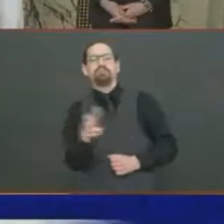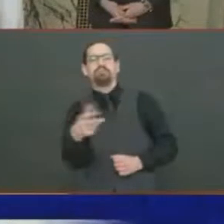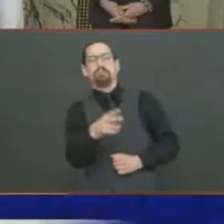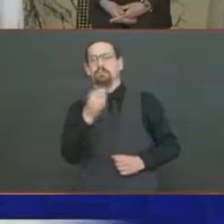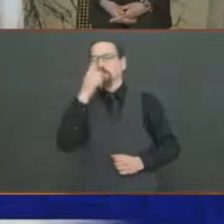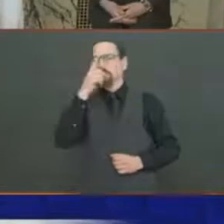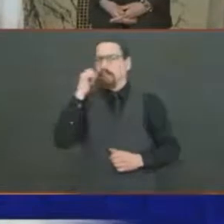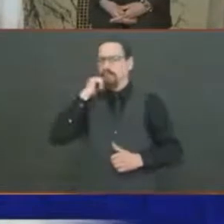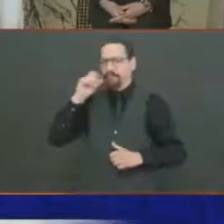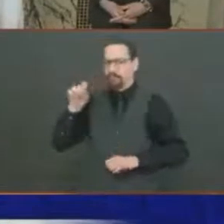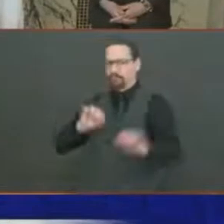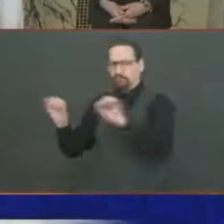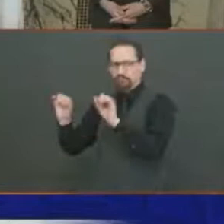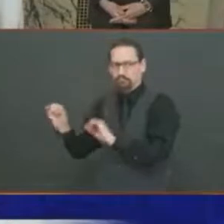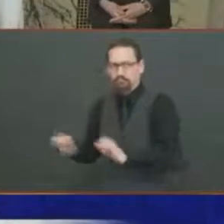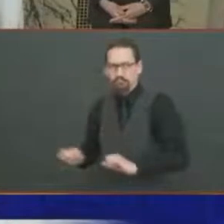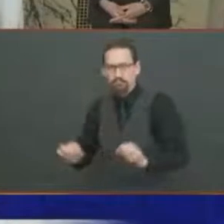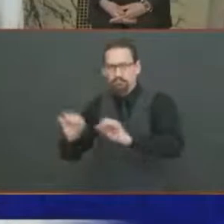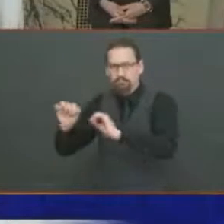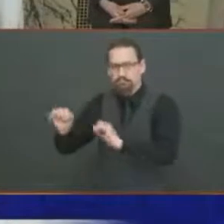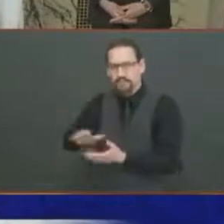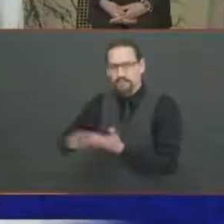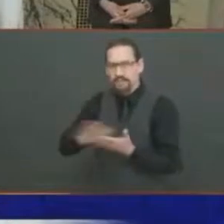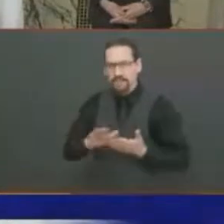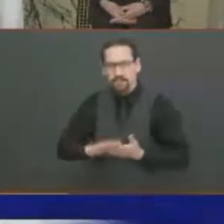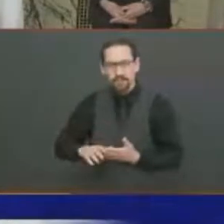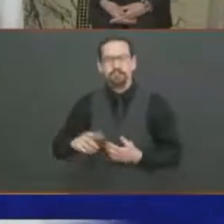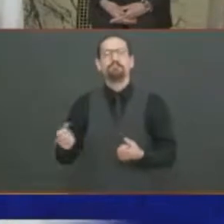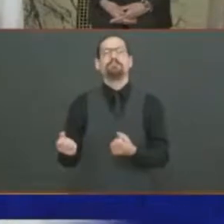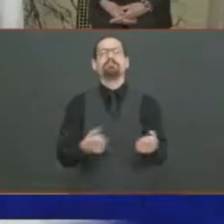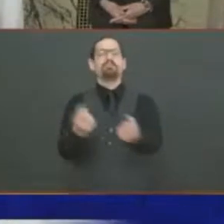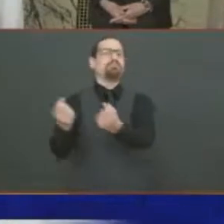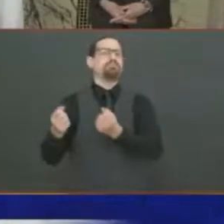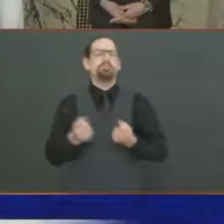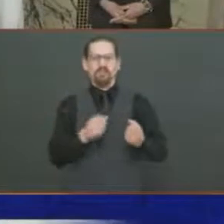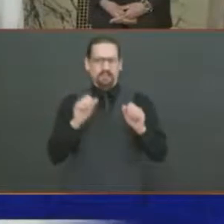So that's going to be on reopeningri.com.